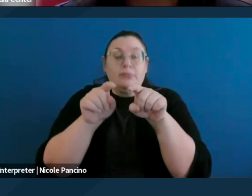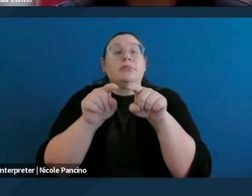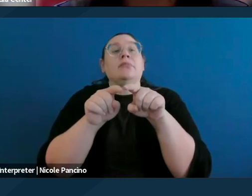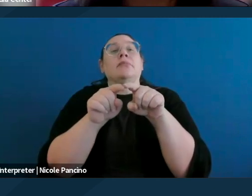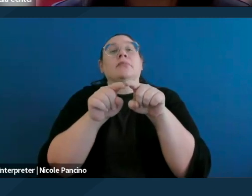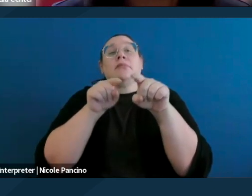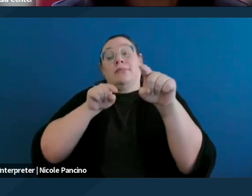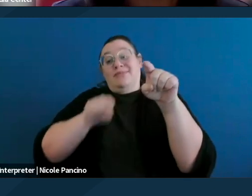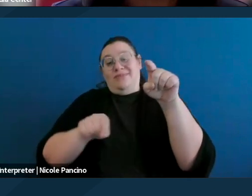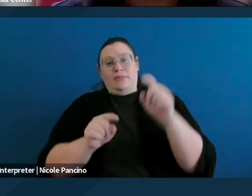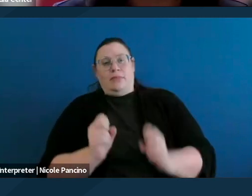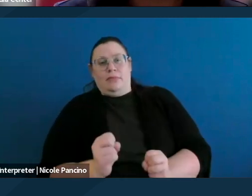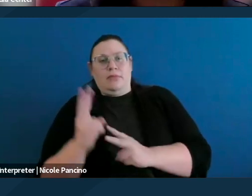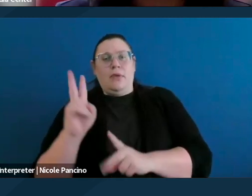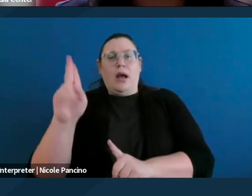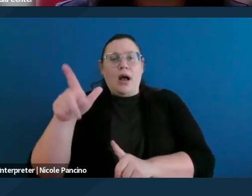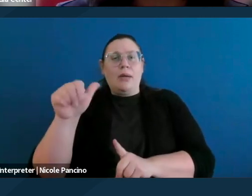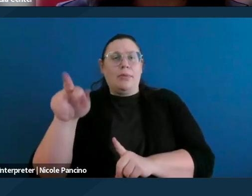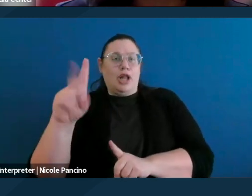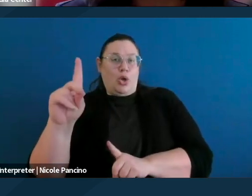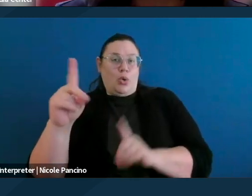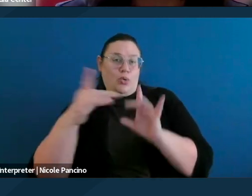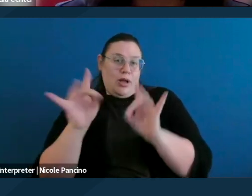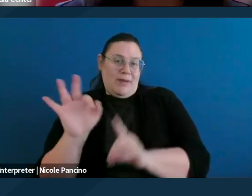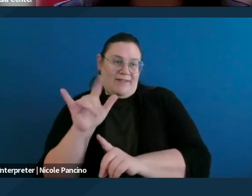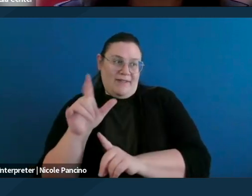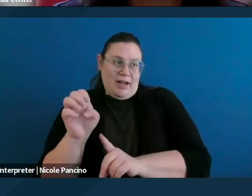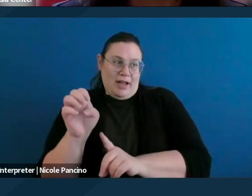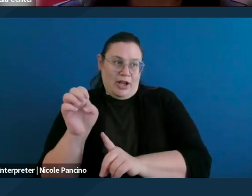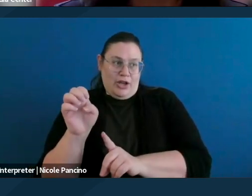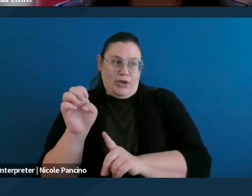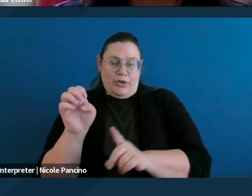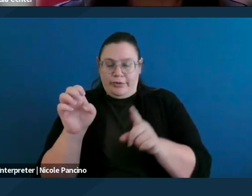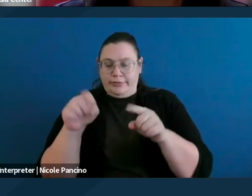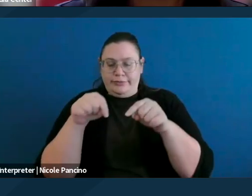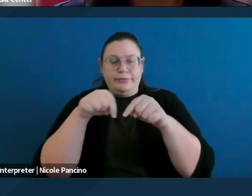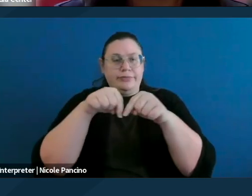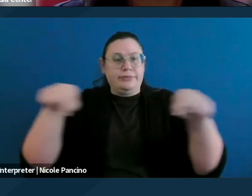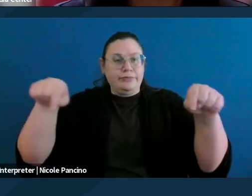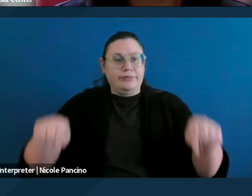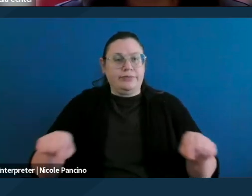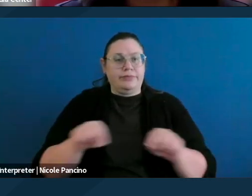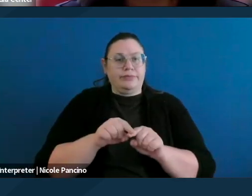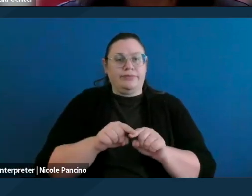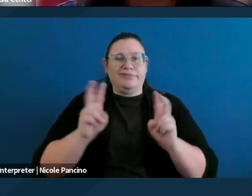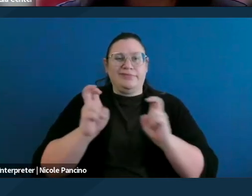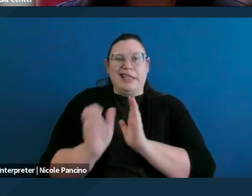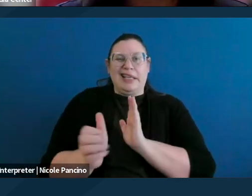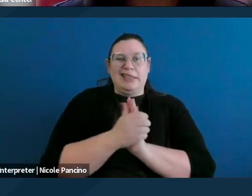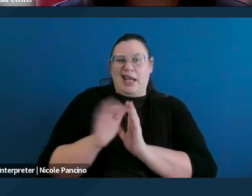basically upload your comment file in the next field, which says attach